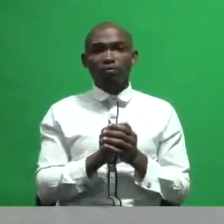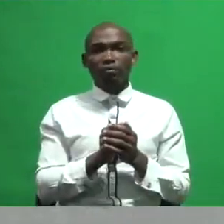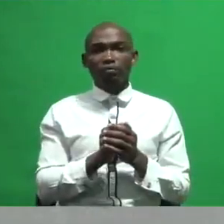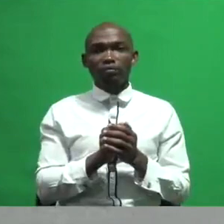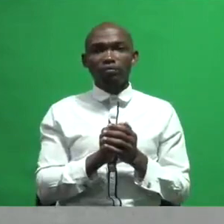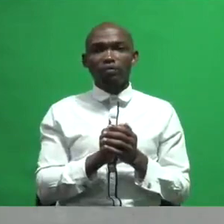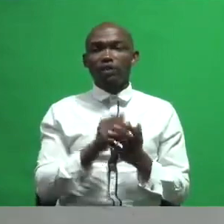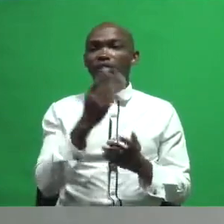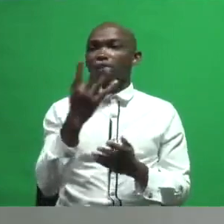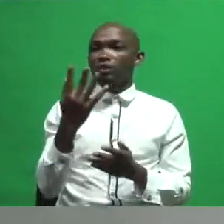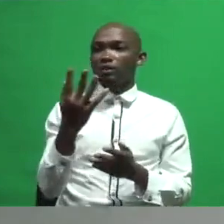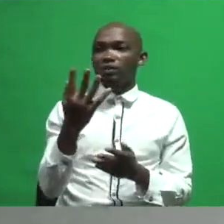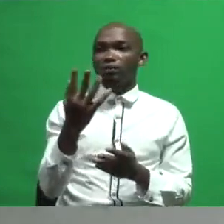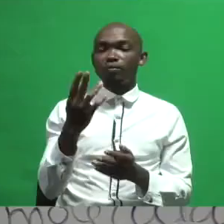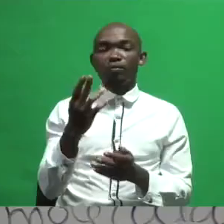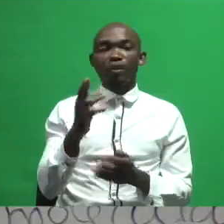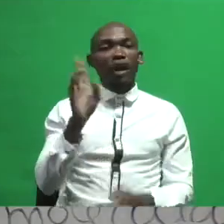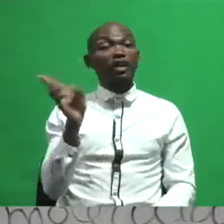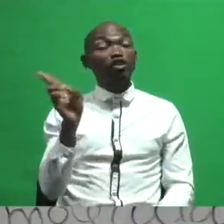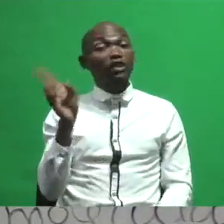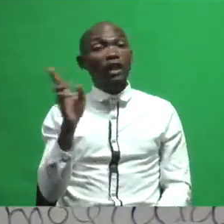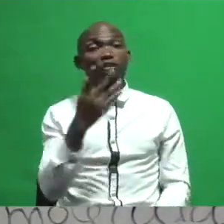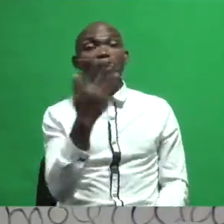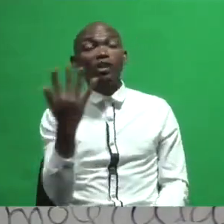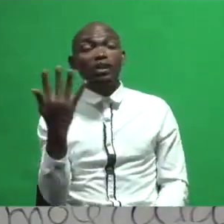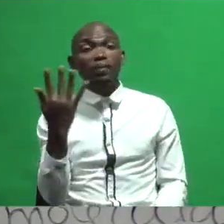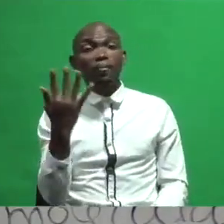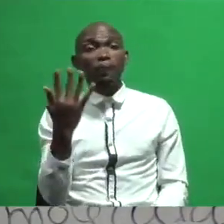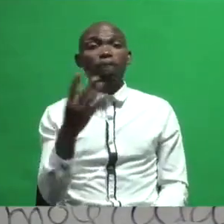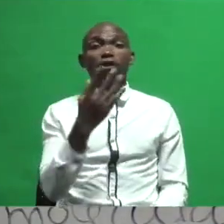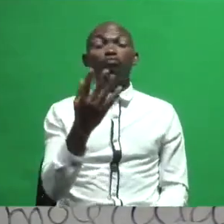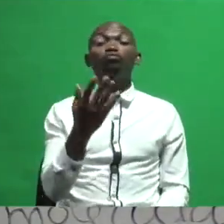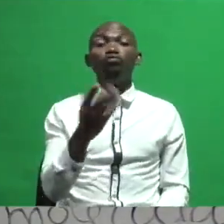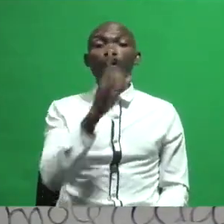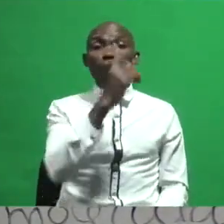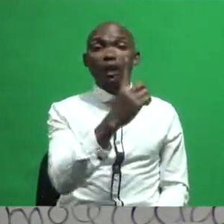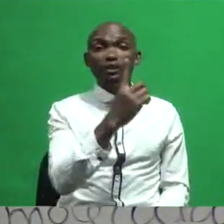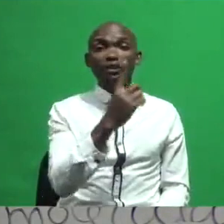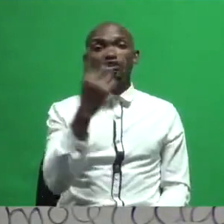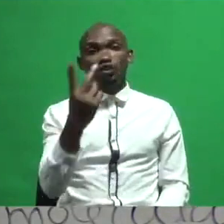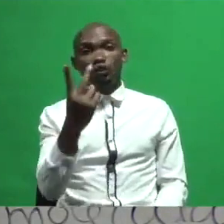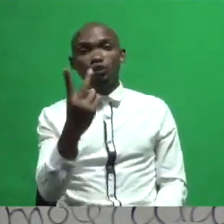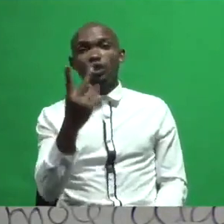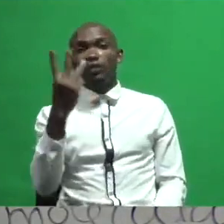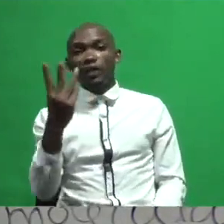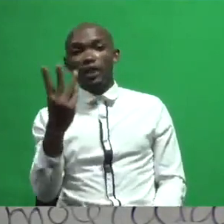together. Let us count. Here we have, how many hydrogen? How many hydrogen? Come on, come on. 1,